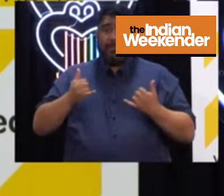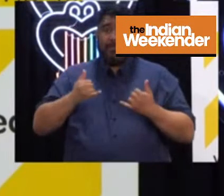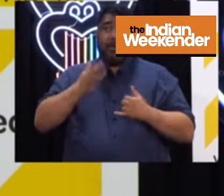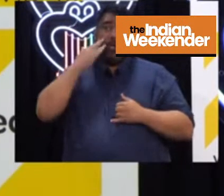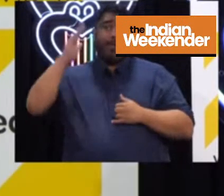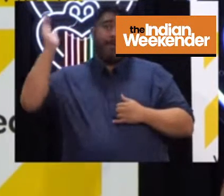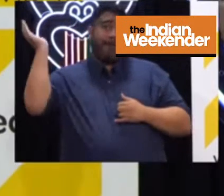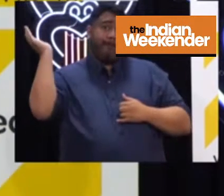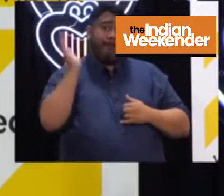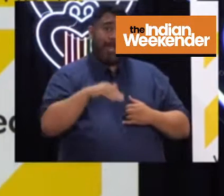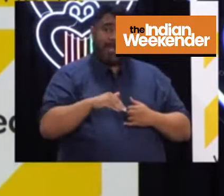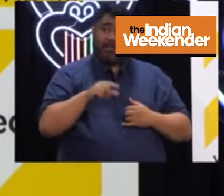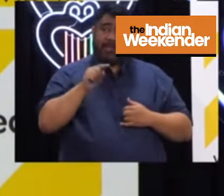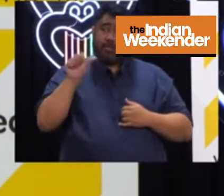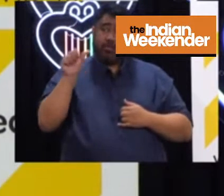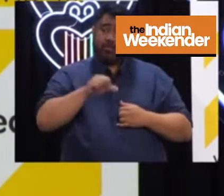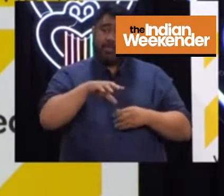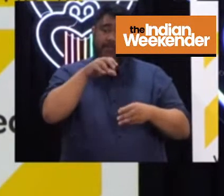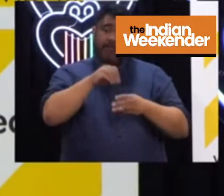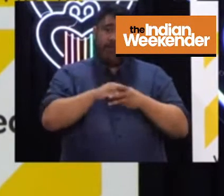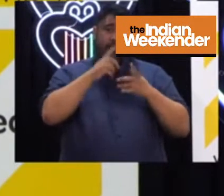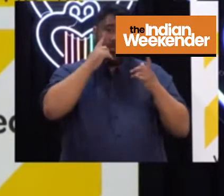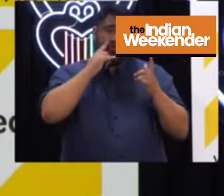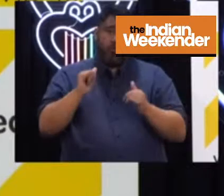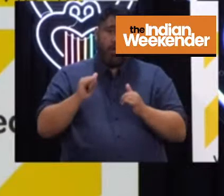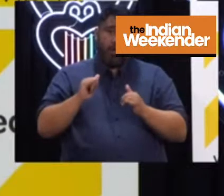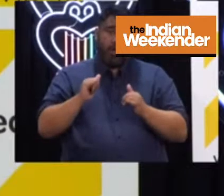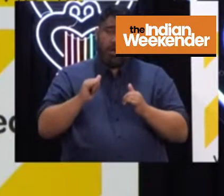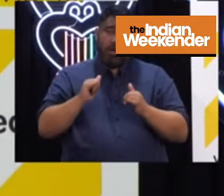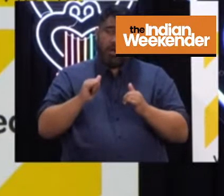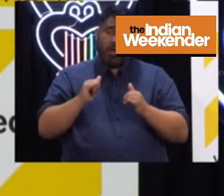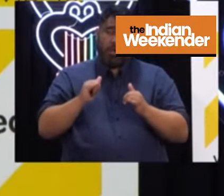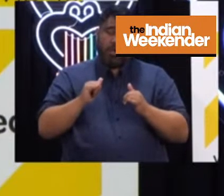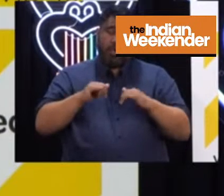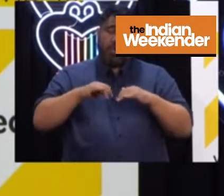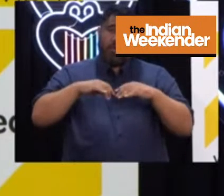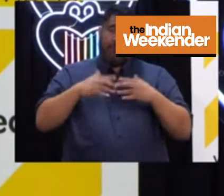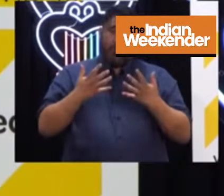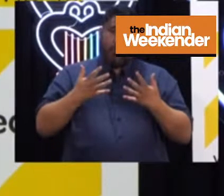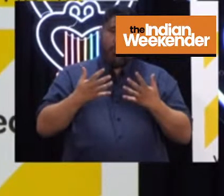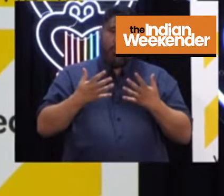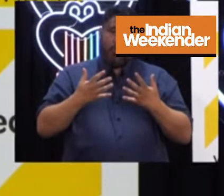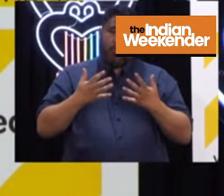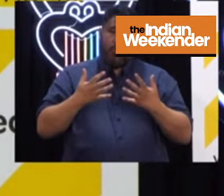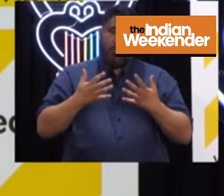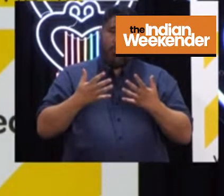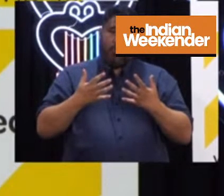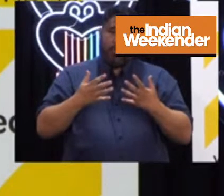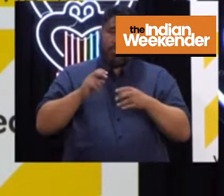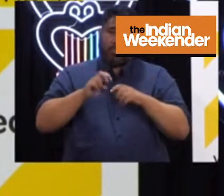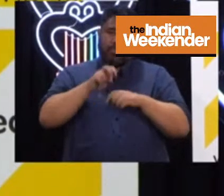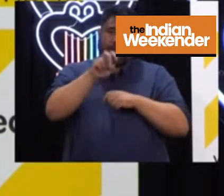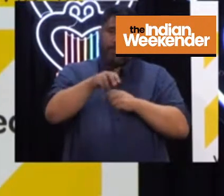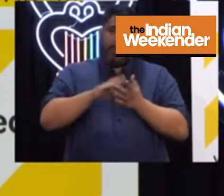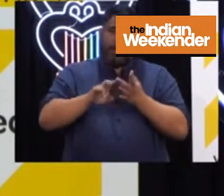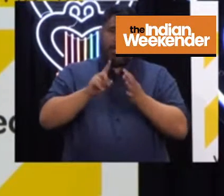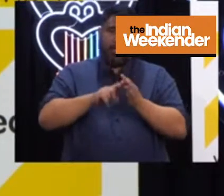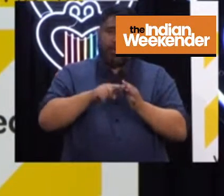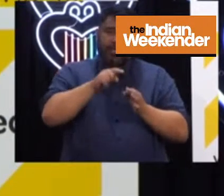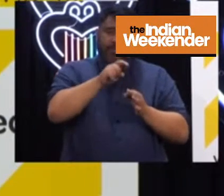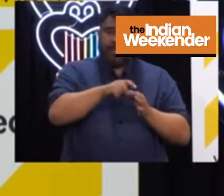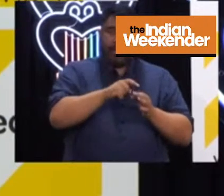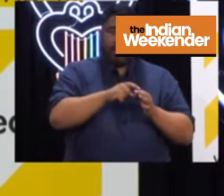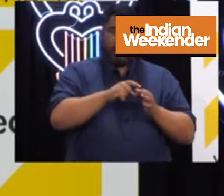risk calls of special treatment for the minister? No. So, look, no decisions have been made